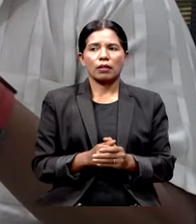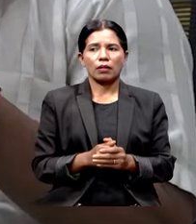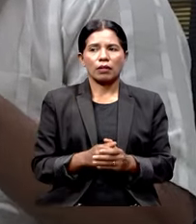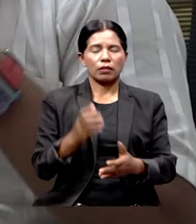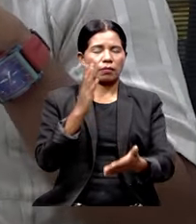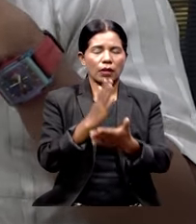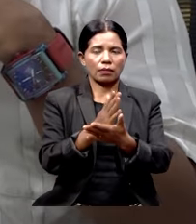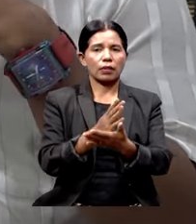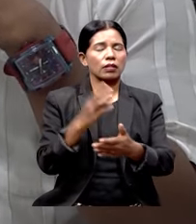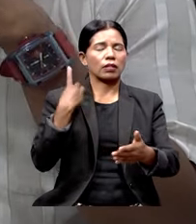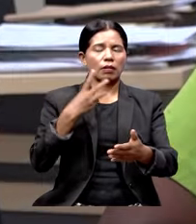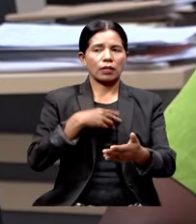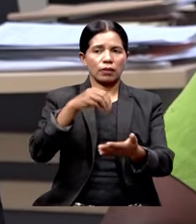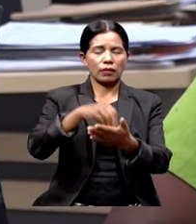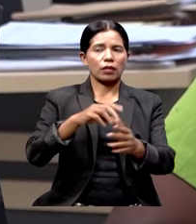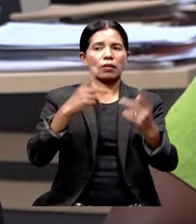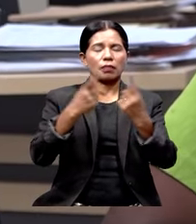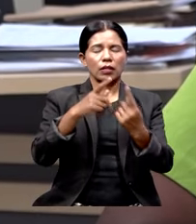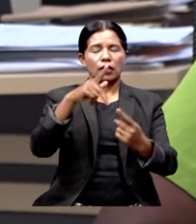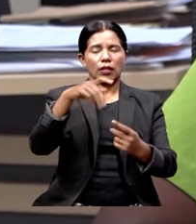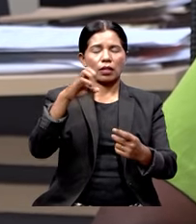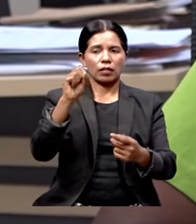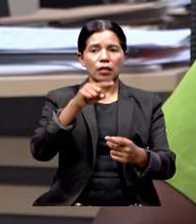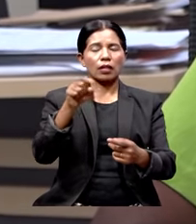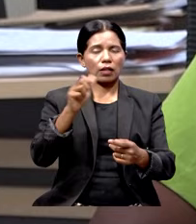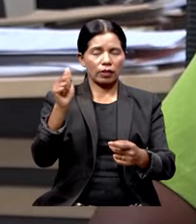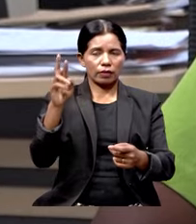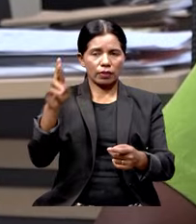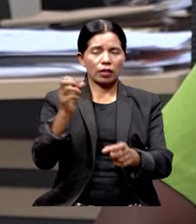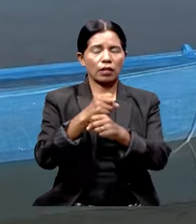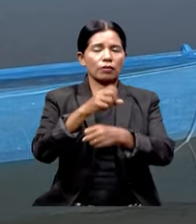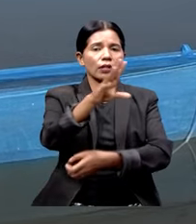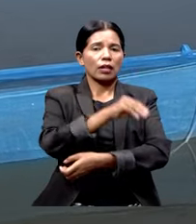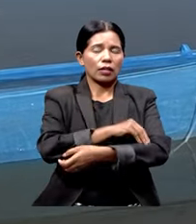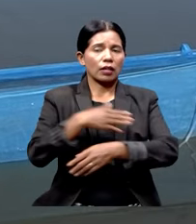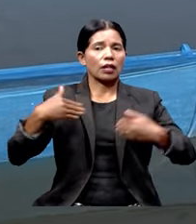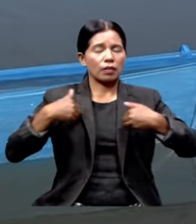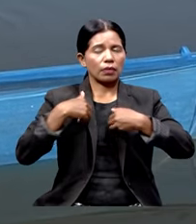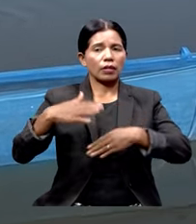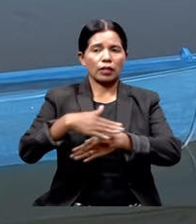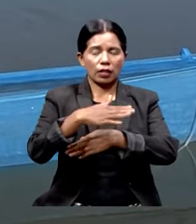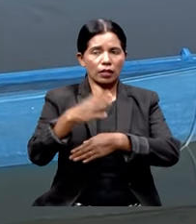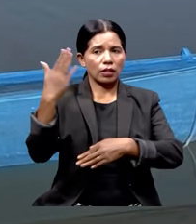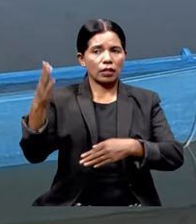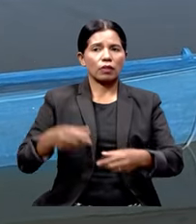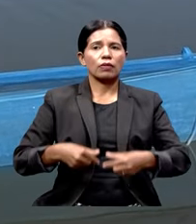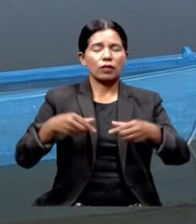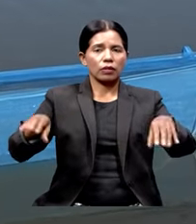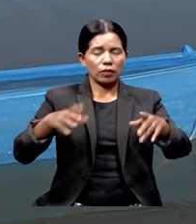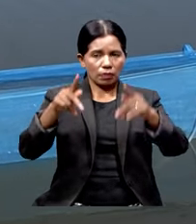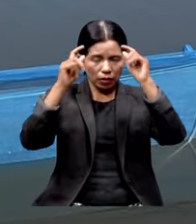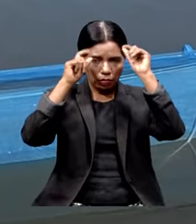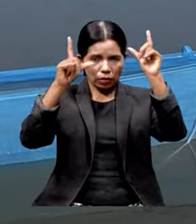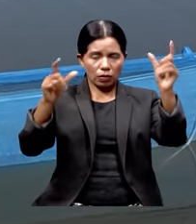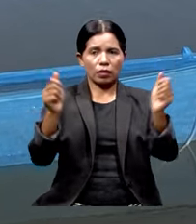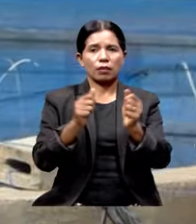pendente se das neba am investimento. Companhia que essa var Great Timor halo investimento aqui a canimal no ikan iha mawara no lois ne for serviço ba Timor Wang wal